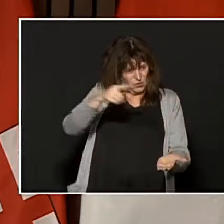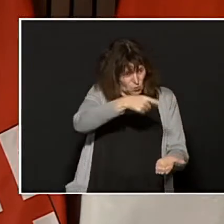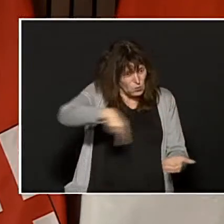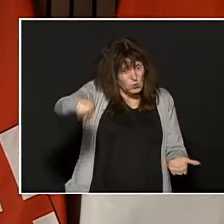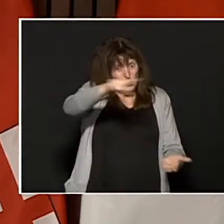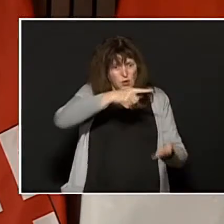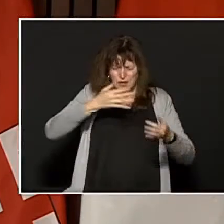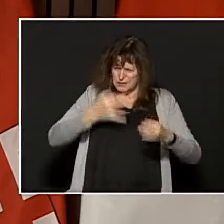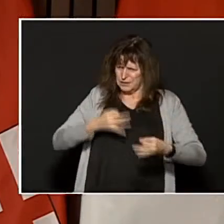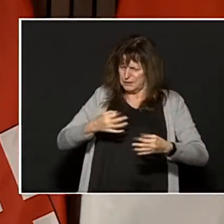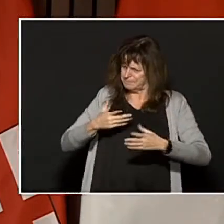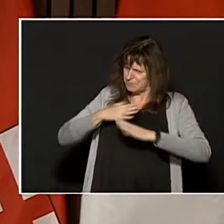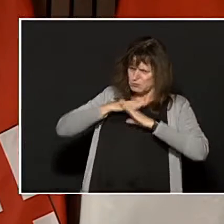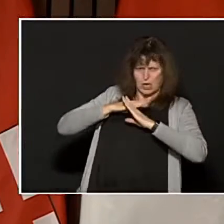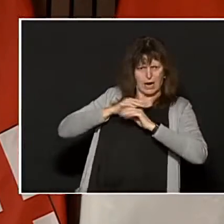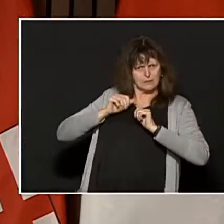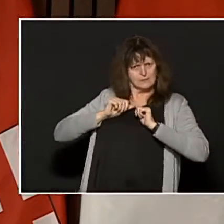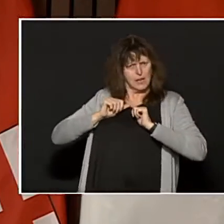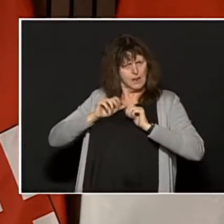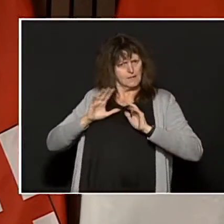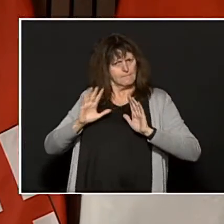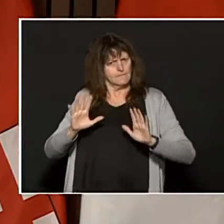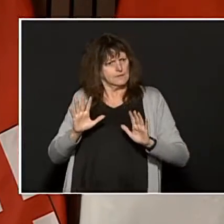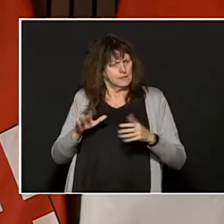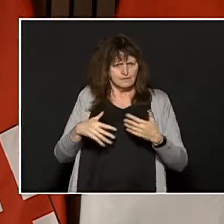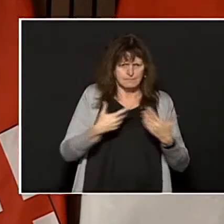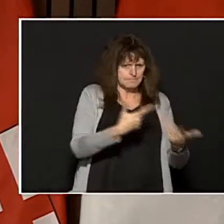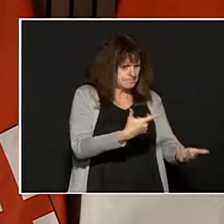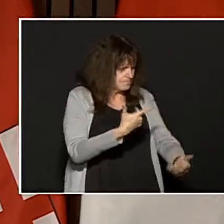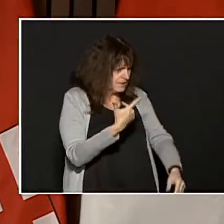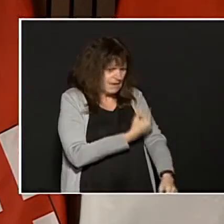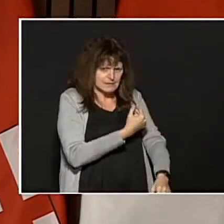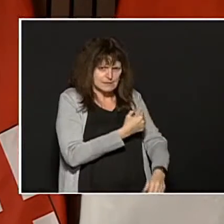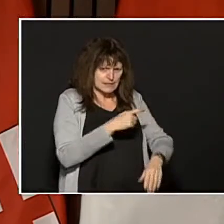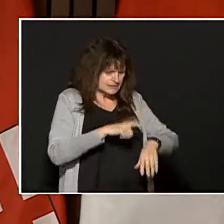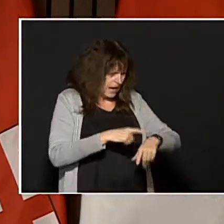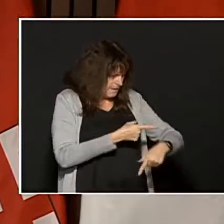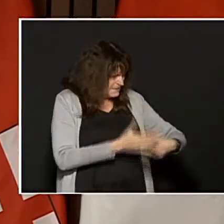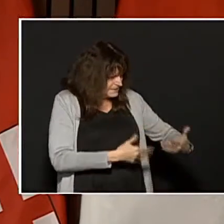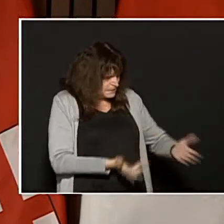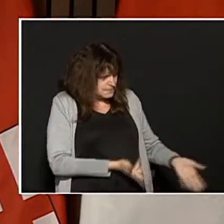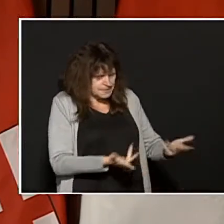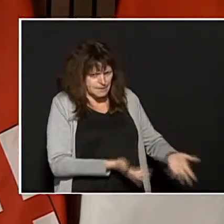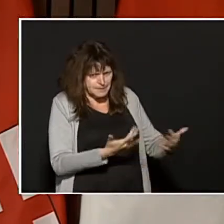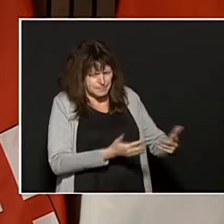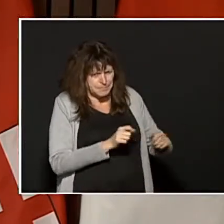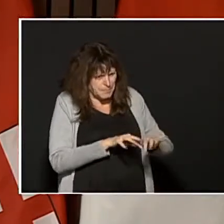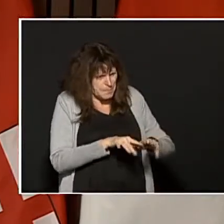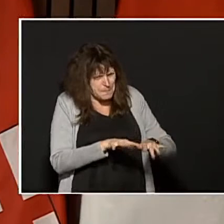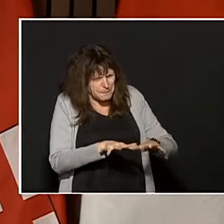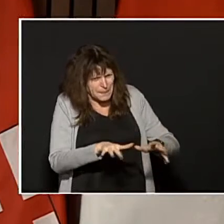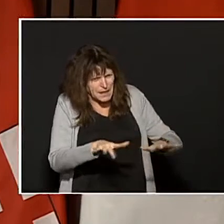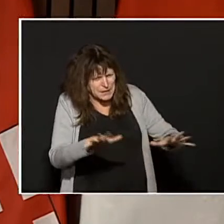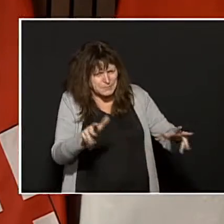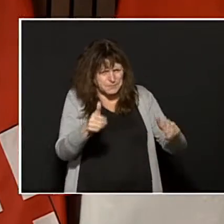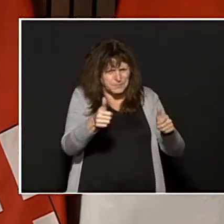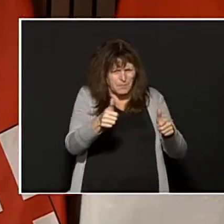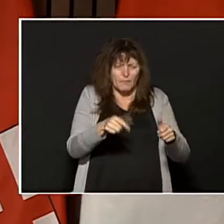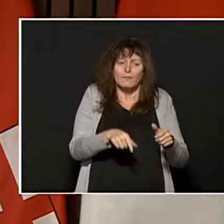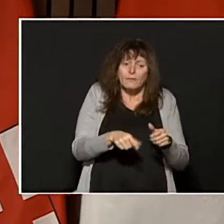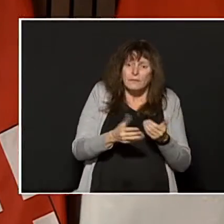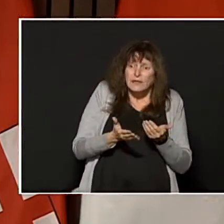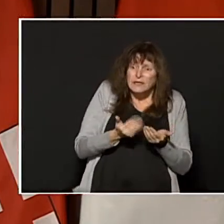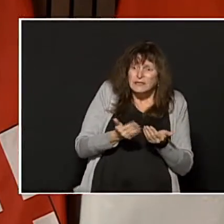to succeed. I want to note as well, though, that these are very hard decisions, and they're harder for some populations that have to go to work, our